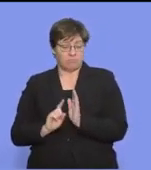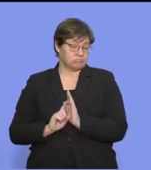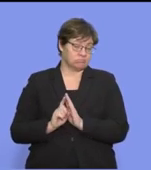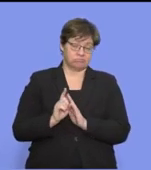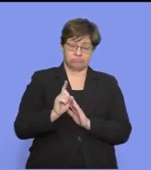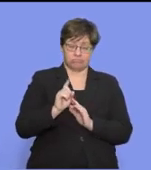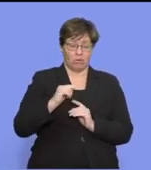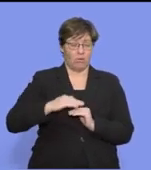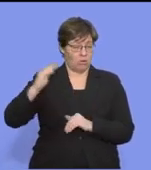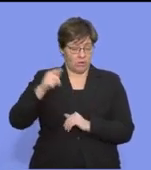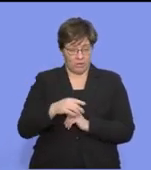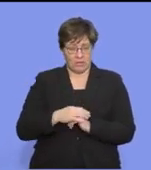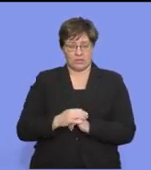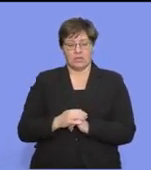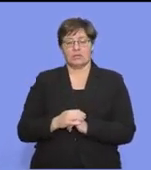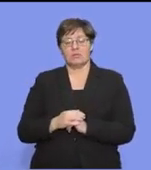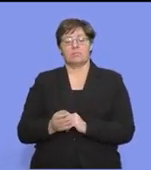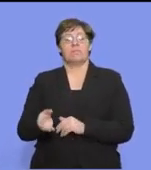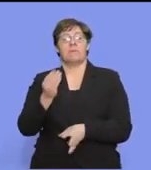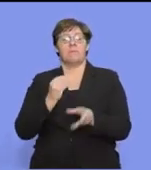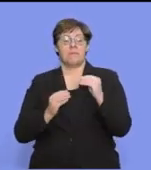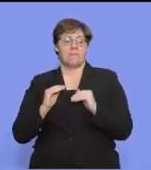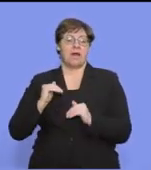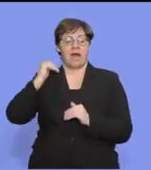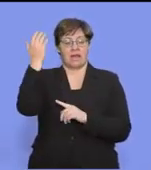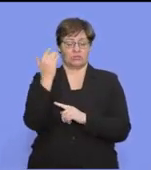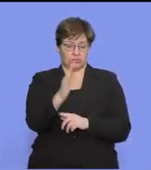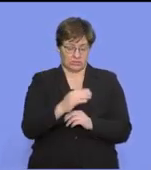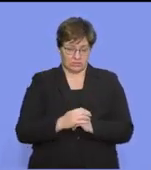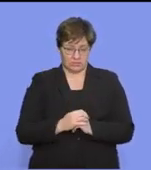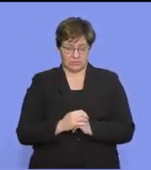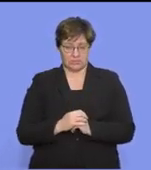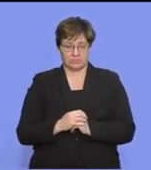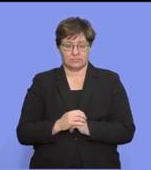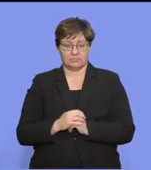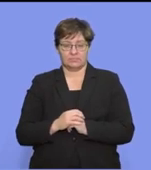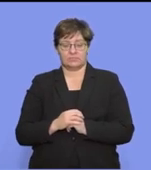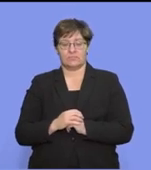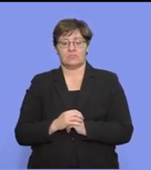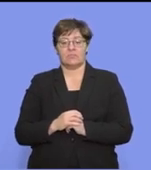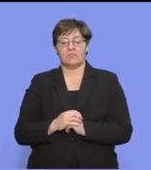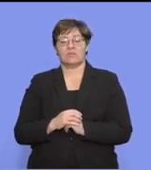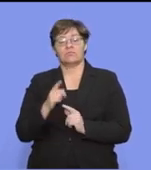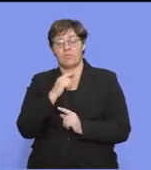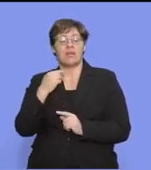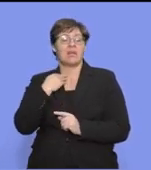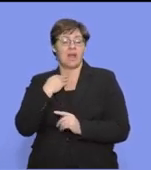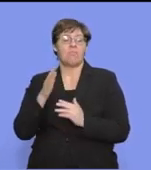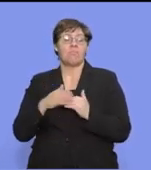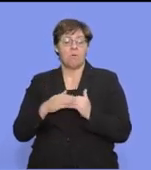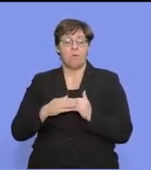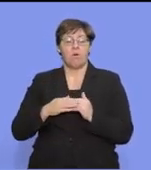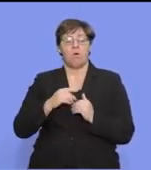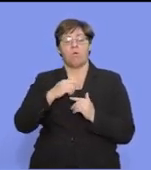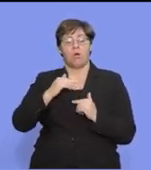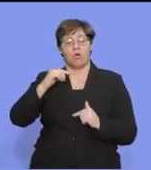longer, they were able to reach higher up in the tree. And so the neck became even longer, and they were able